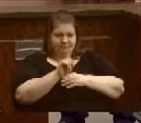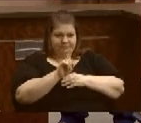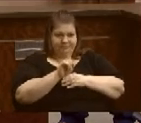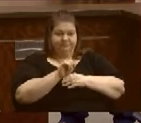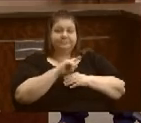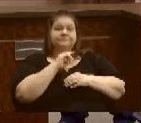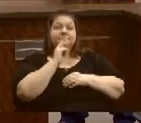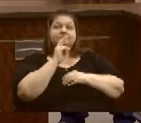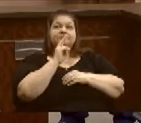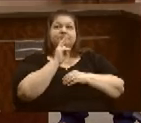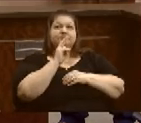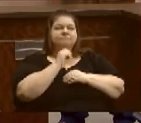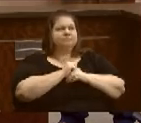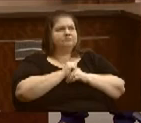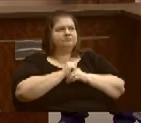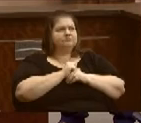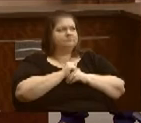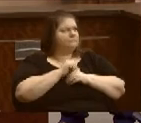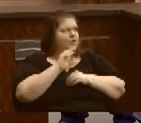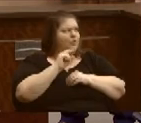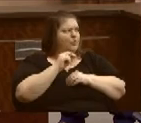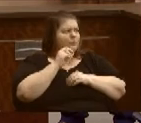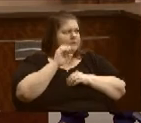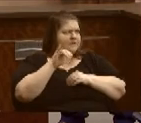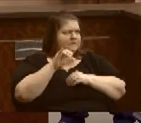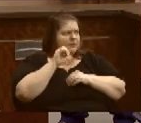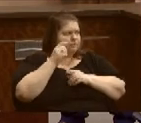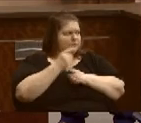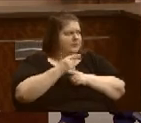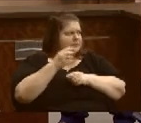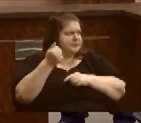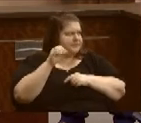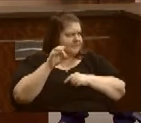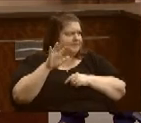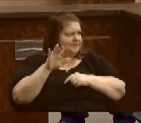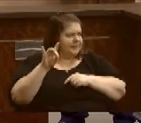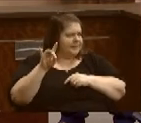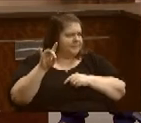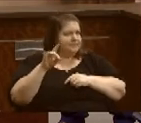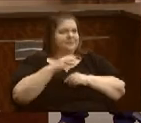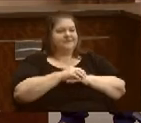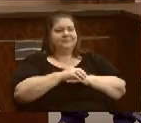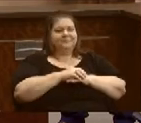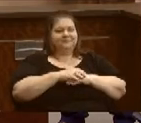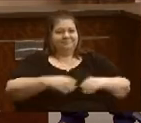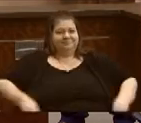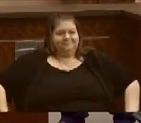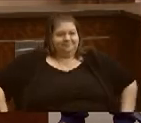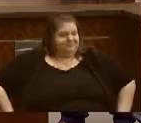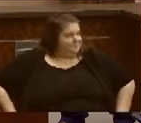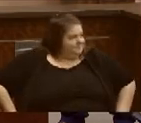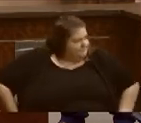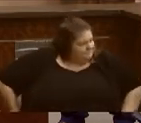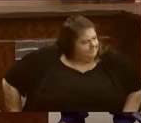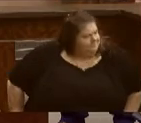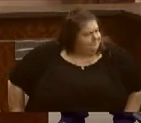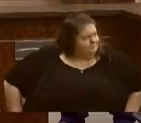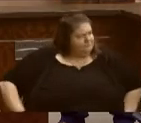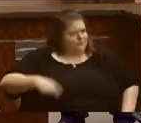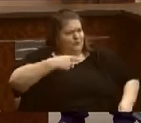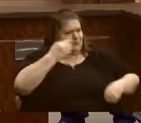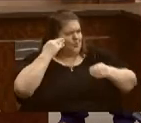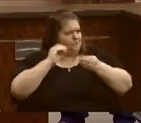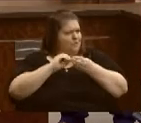1961. 2 years, excuse me? 58, my mistake. See, I'm glad you're here because you know more about your life than I